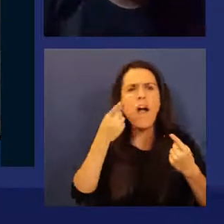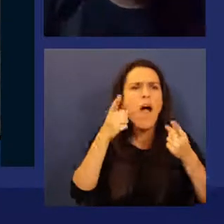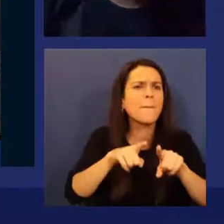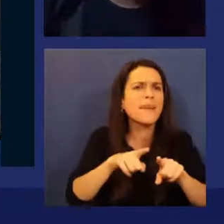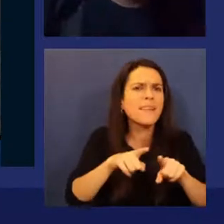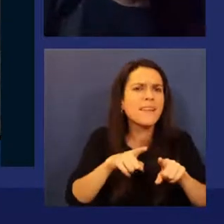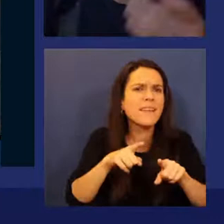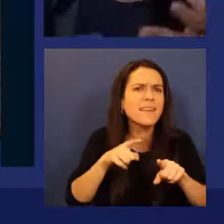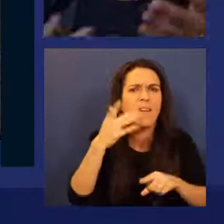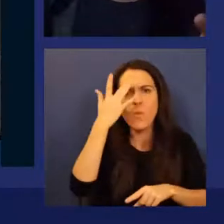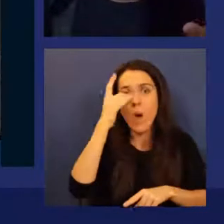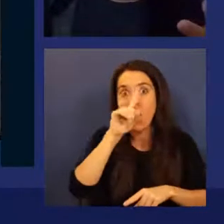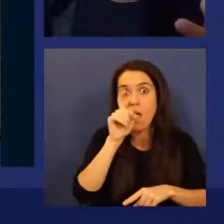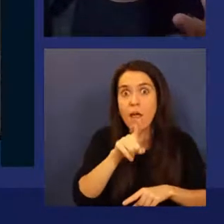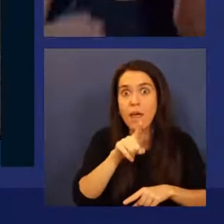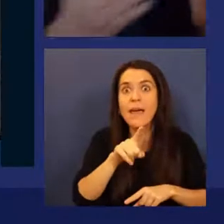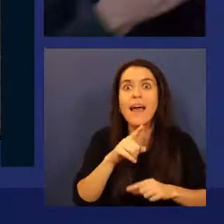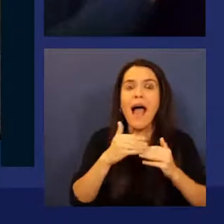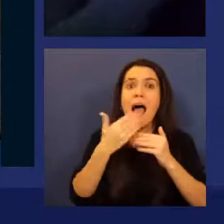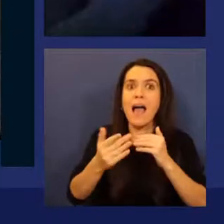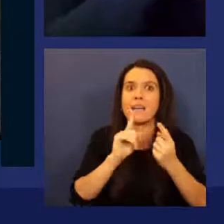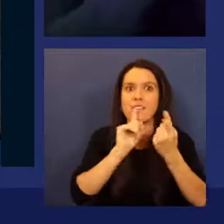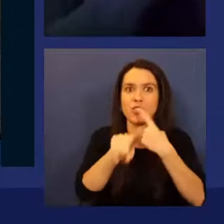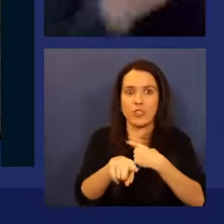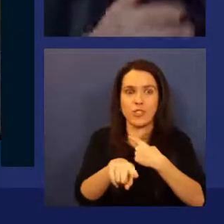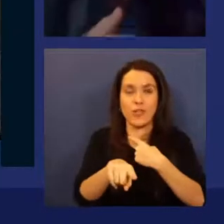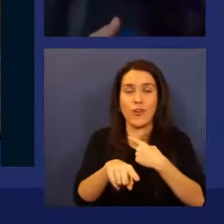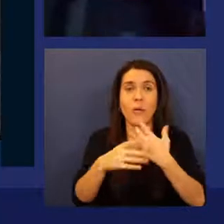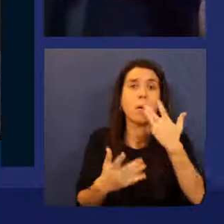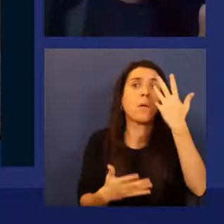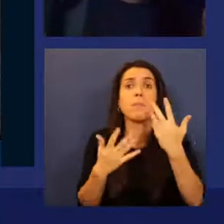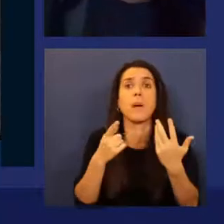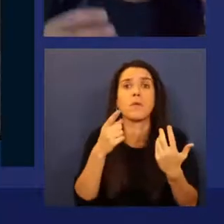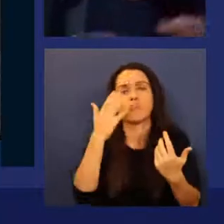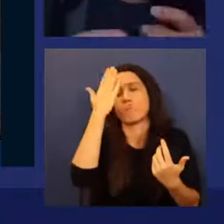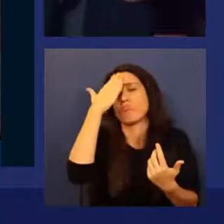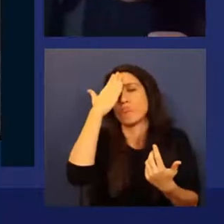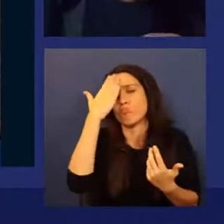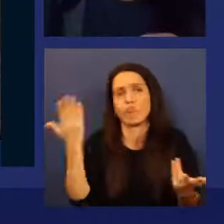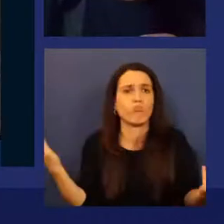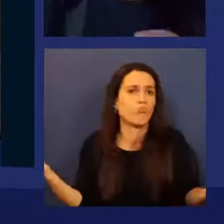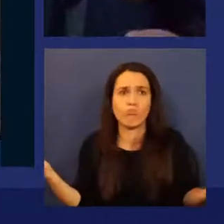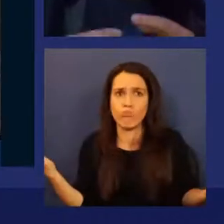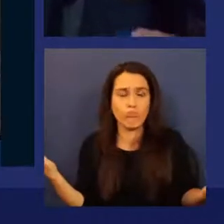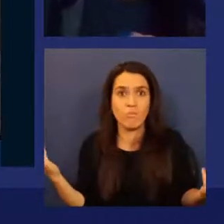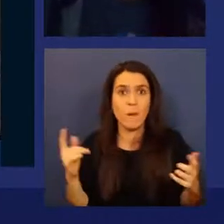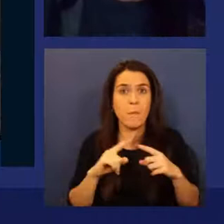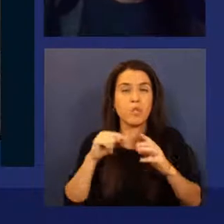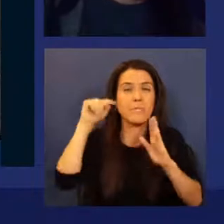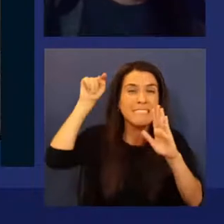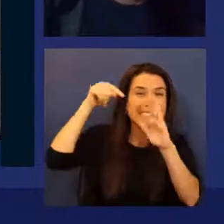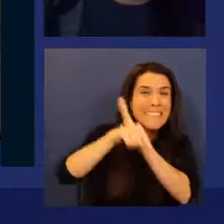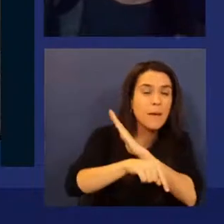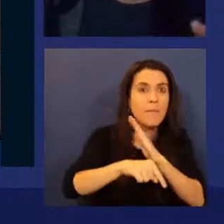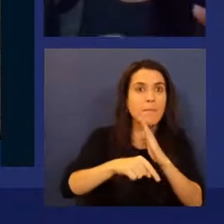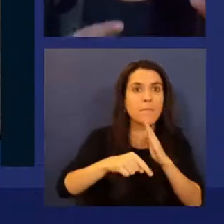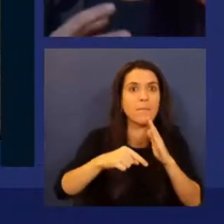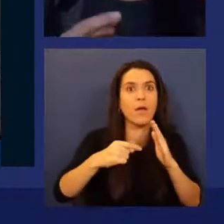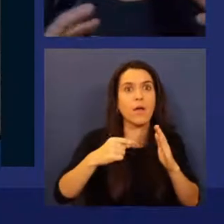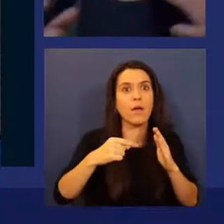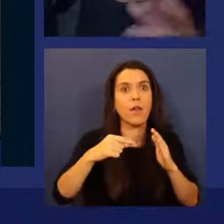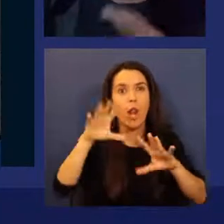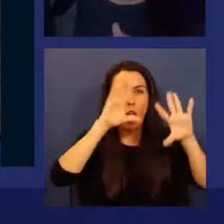then have an answer. You could have that answer because you just know, but in deep learning or in neural networks, it